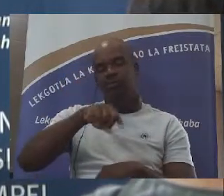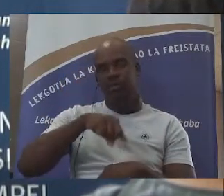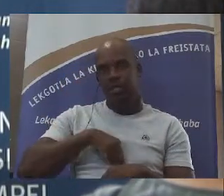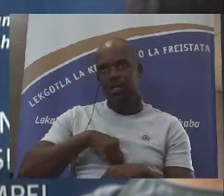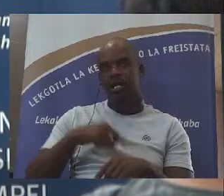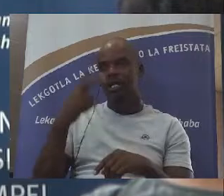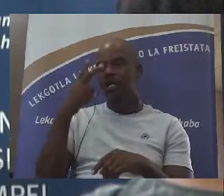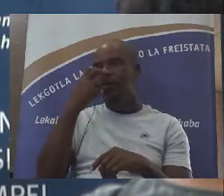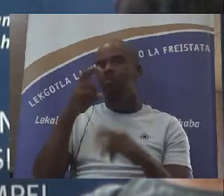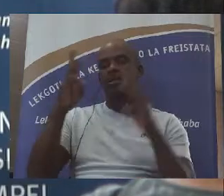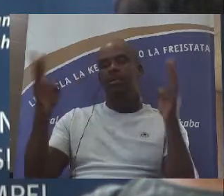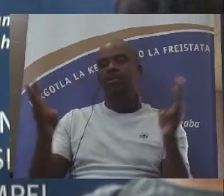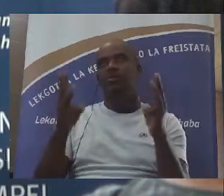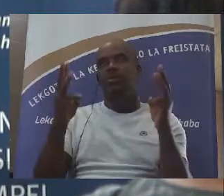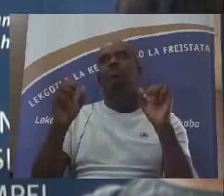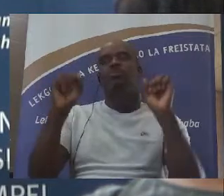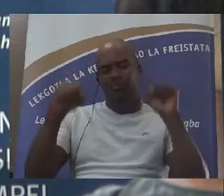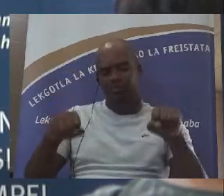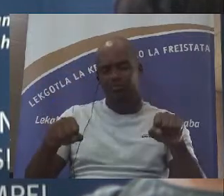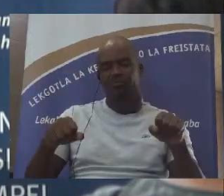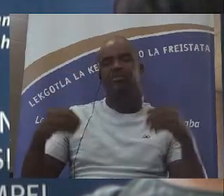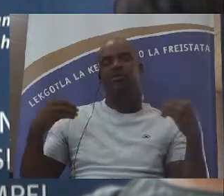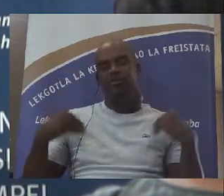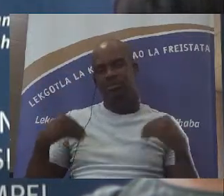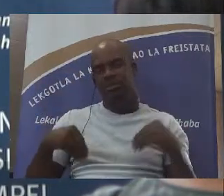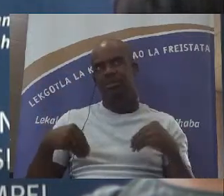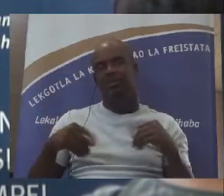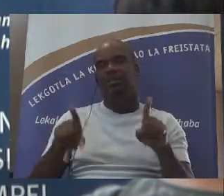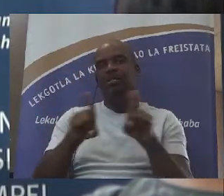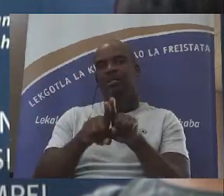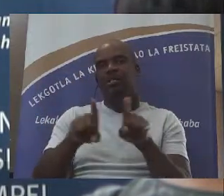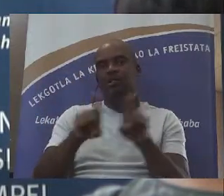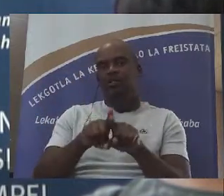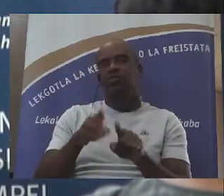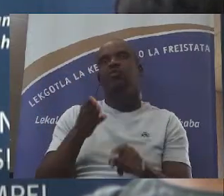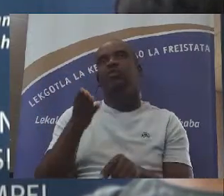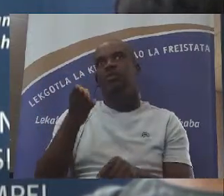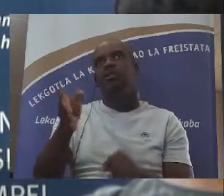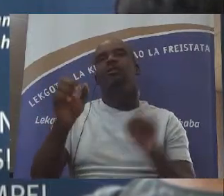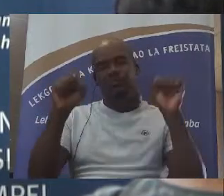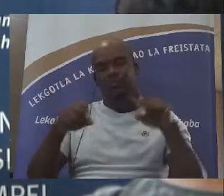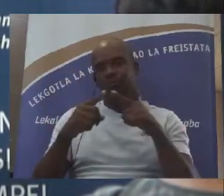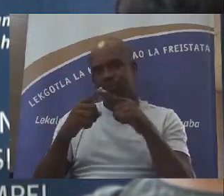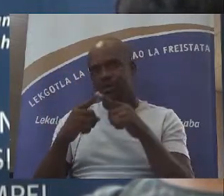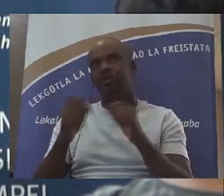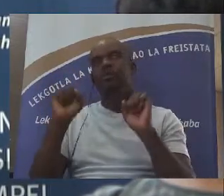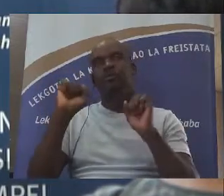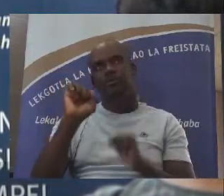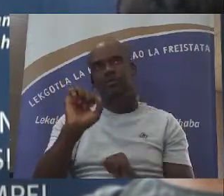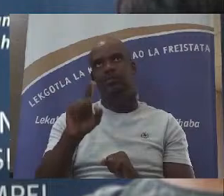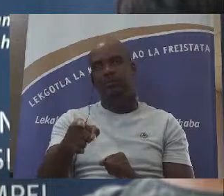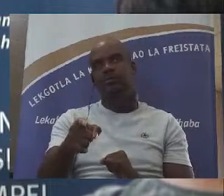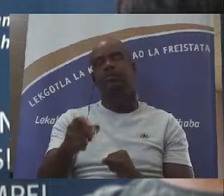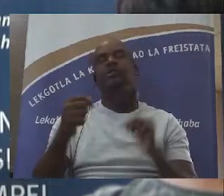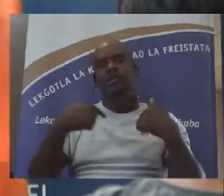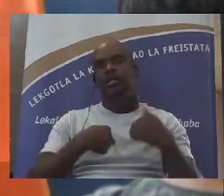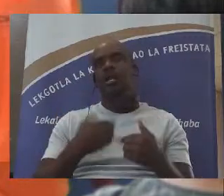re finyele ho ba le business e tshwanang le ya petrol yona point eno ke a leboha ba